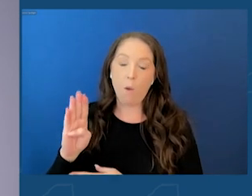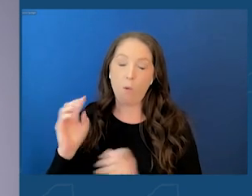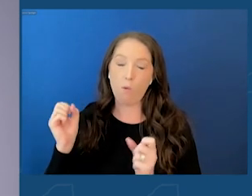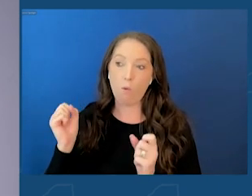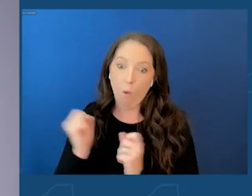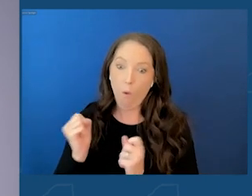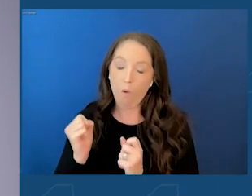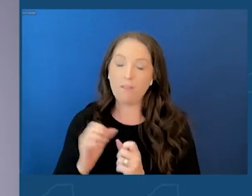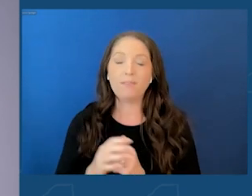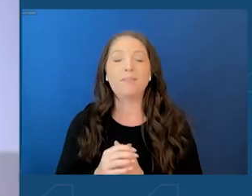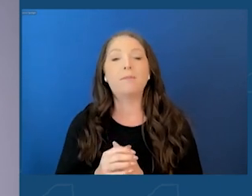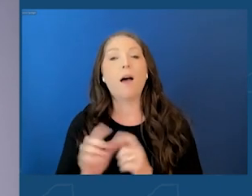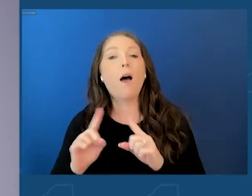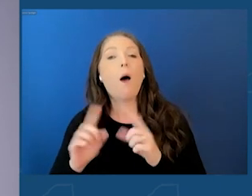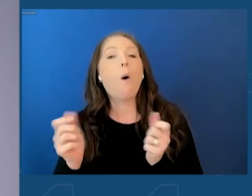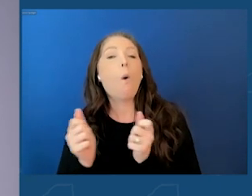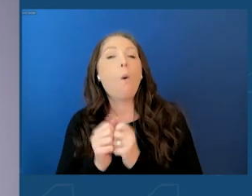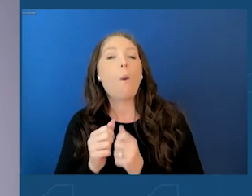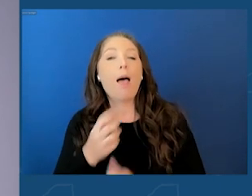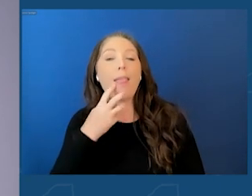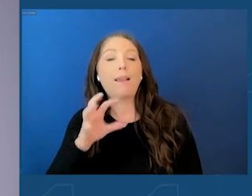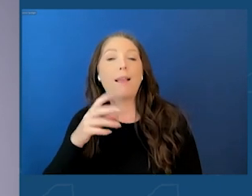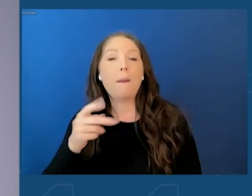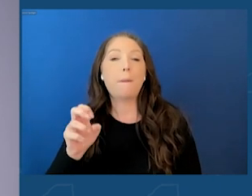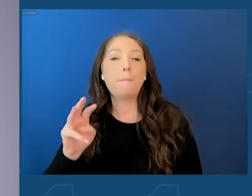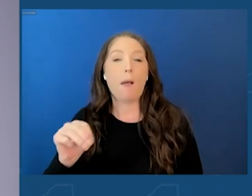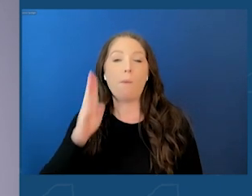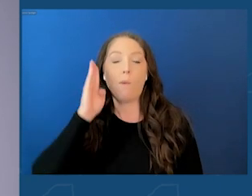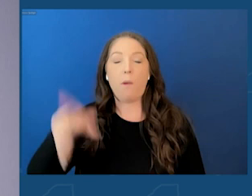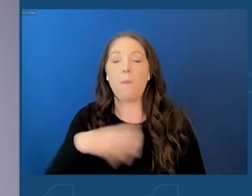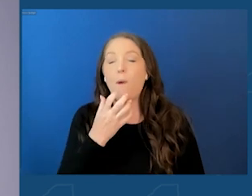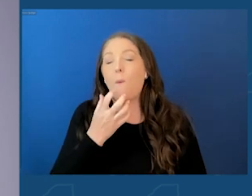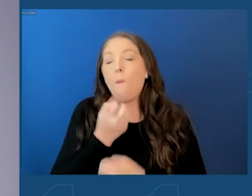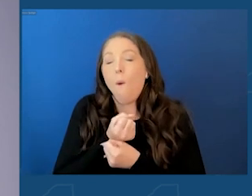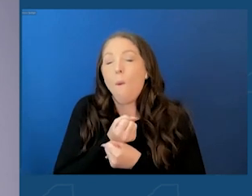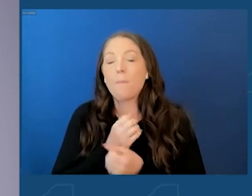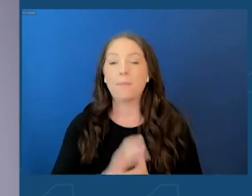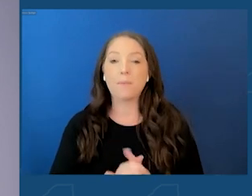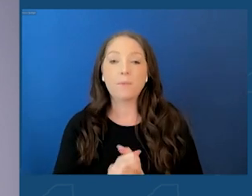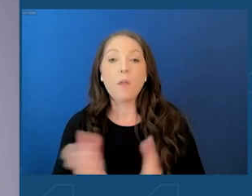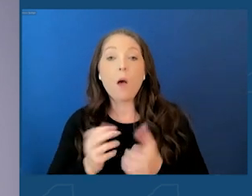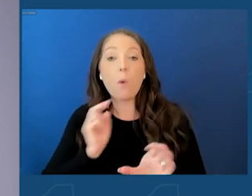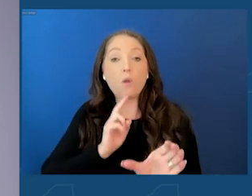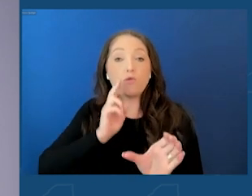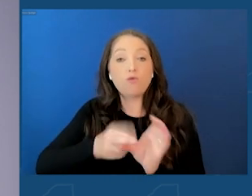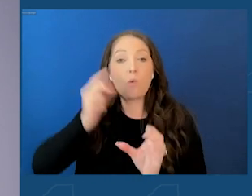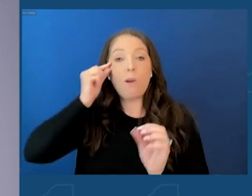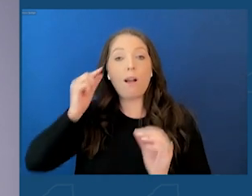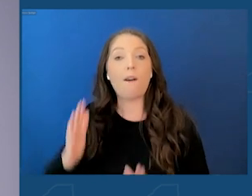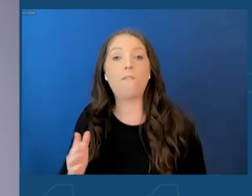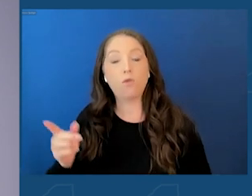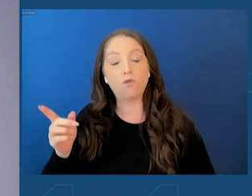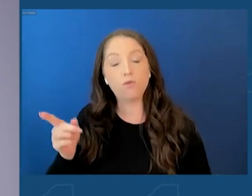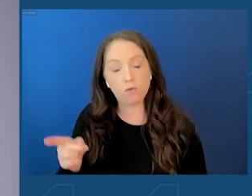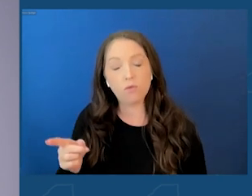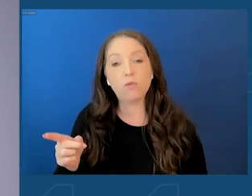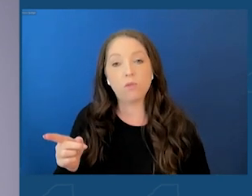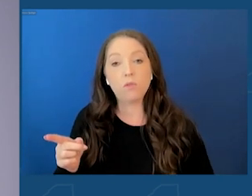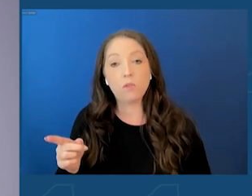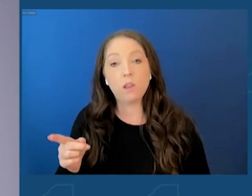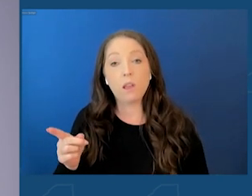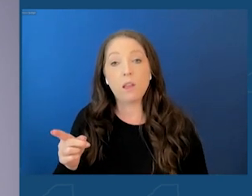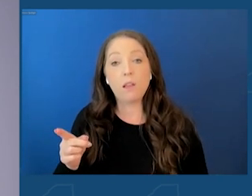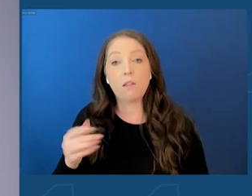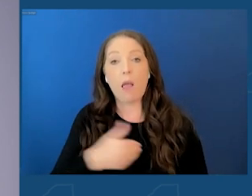be plenty warm, I think. I'm honored to join my fellow governors, Kathy Hochul and Jay Inslee, and fellow members of the U.S.